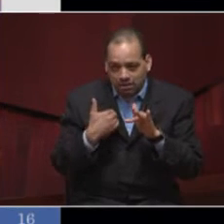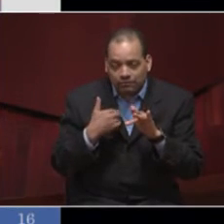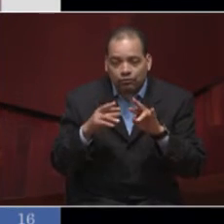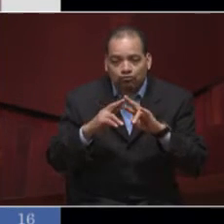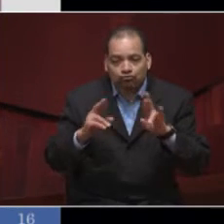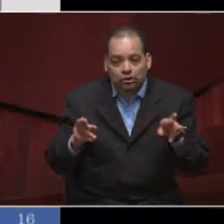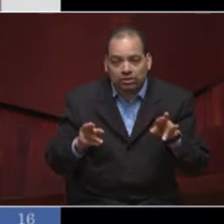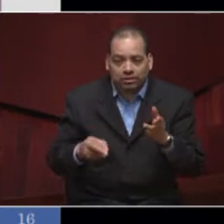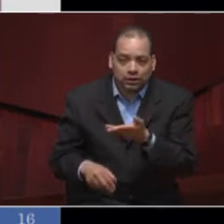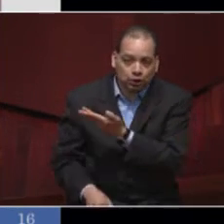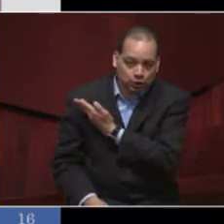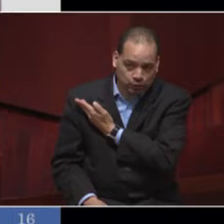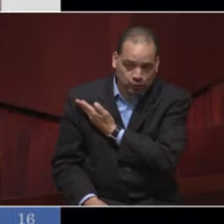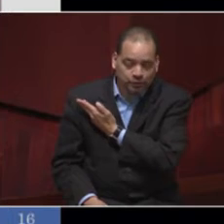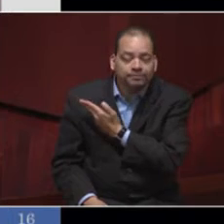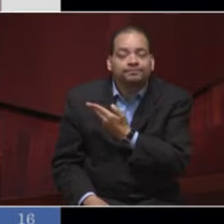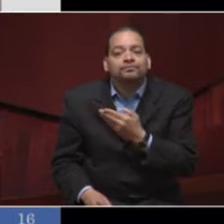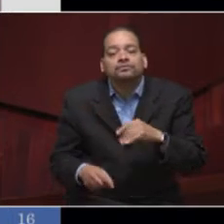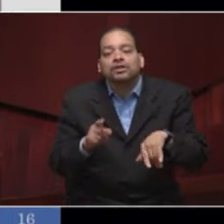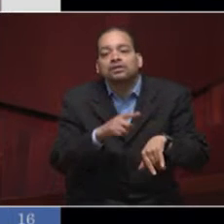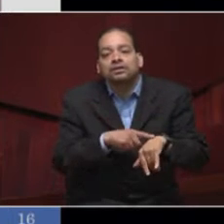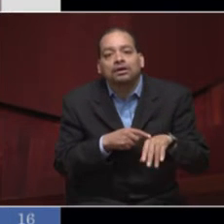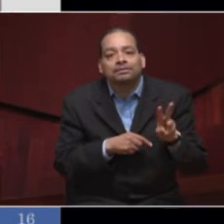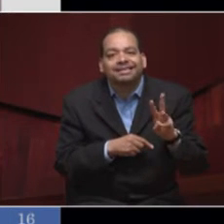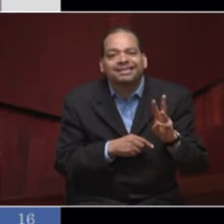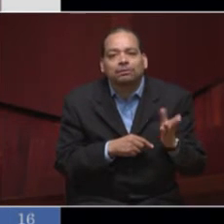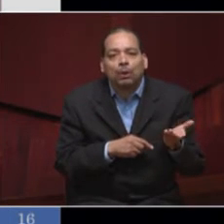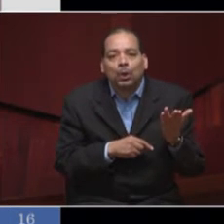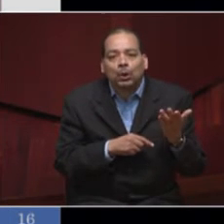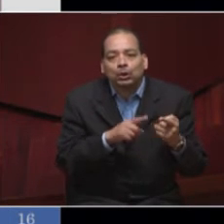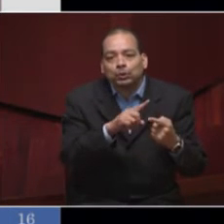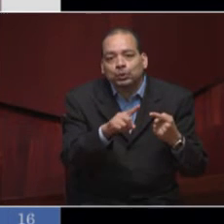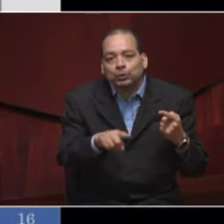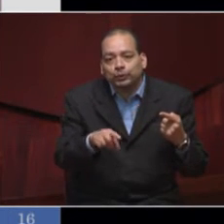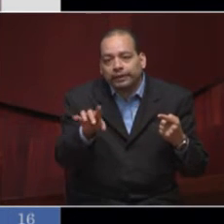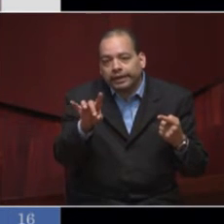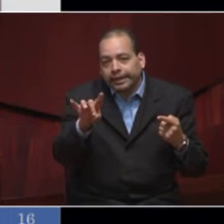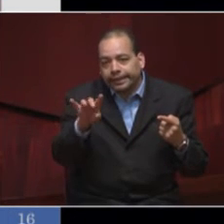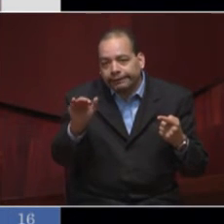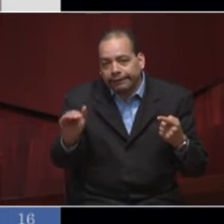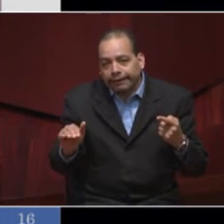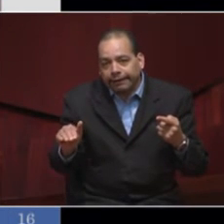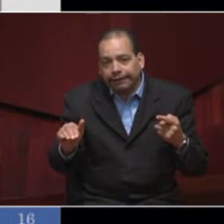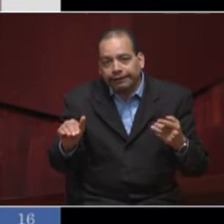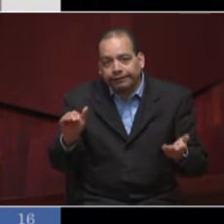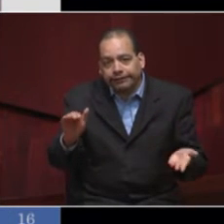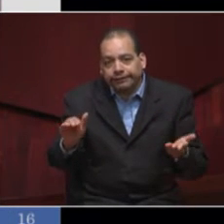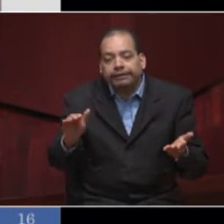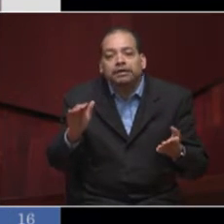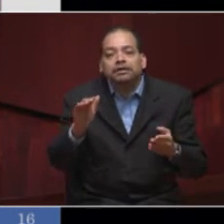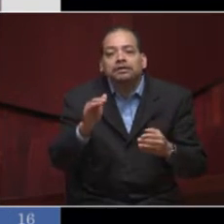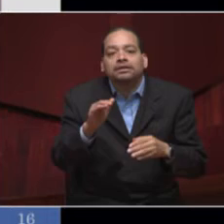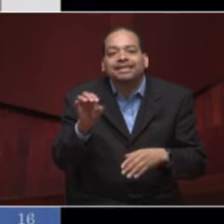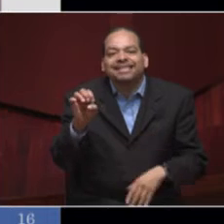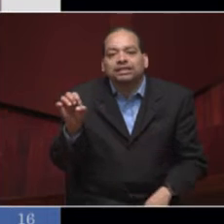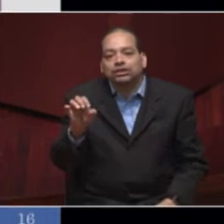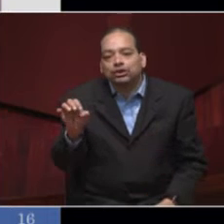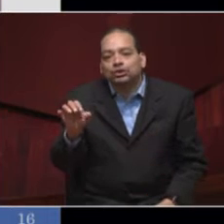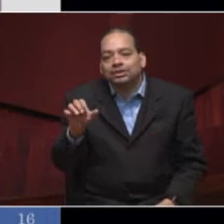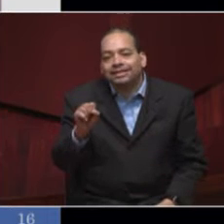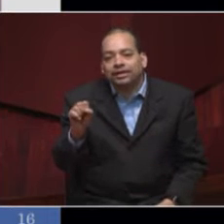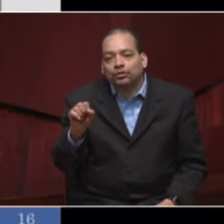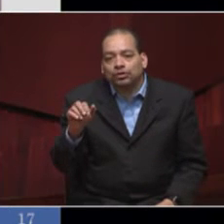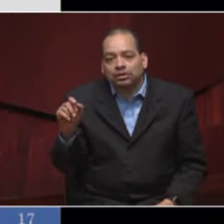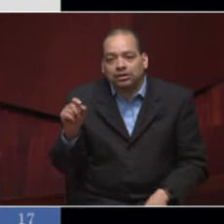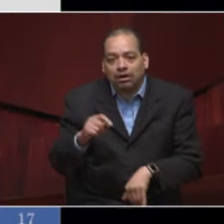they are available from 6 a.m. to 8 p.m. Eastern Time. So I go to the next